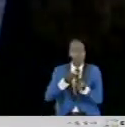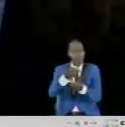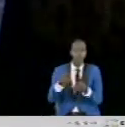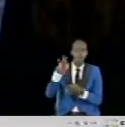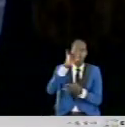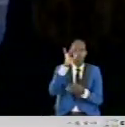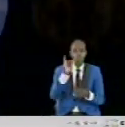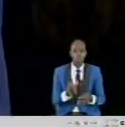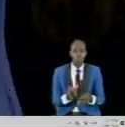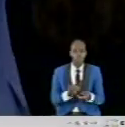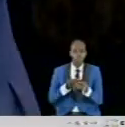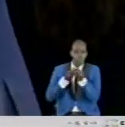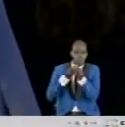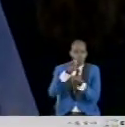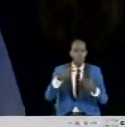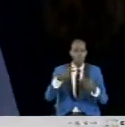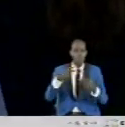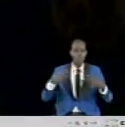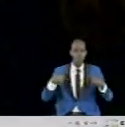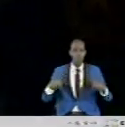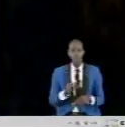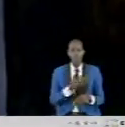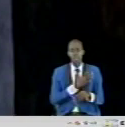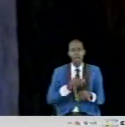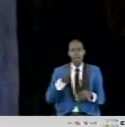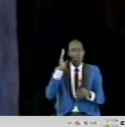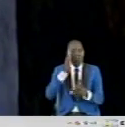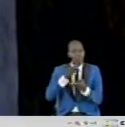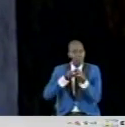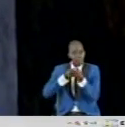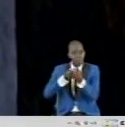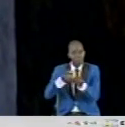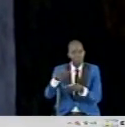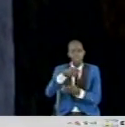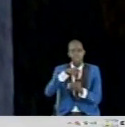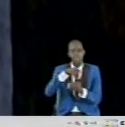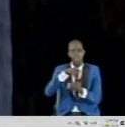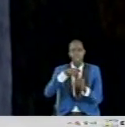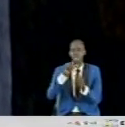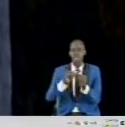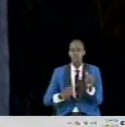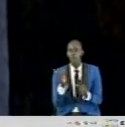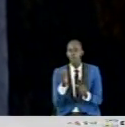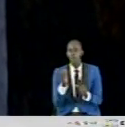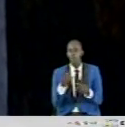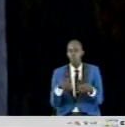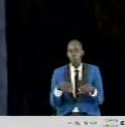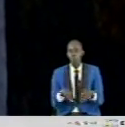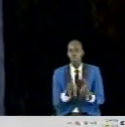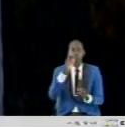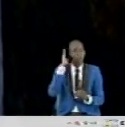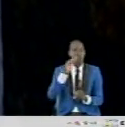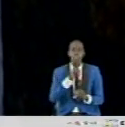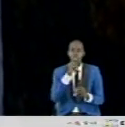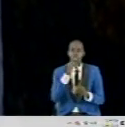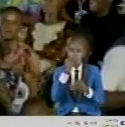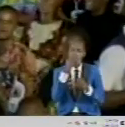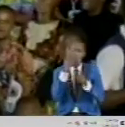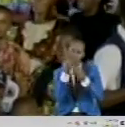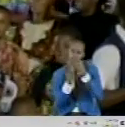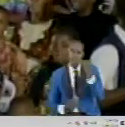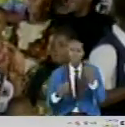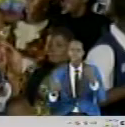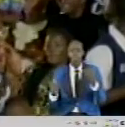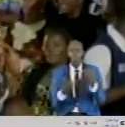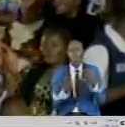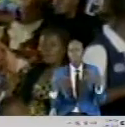physically and they will feed you in every way you will not lack in your life anymore